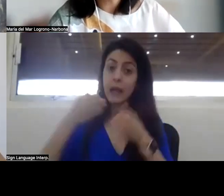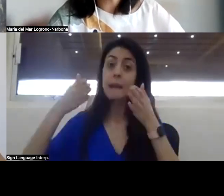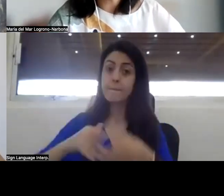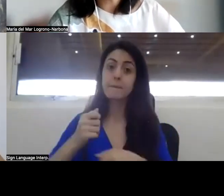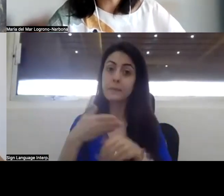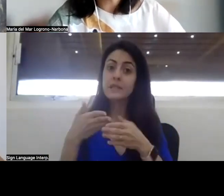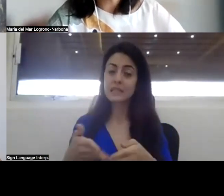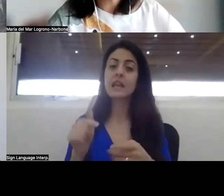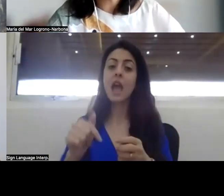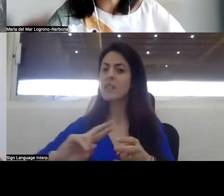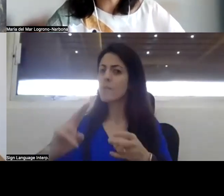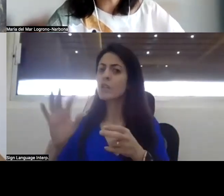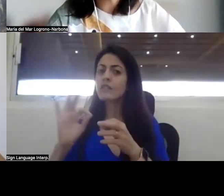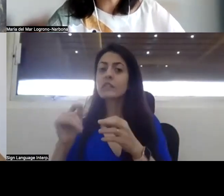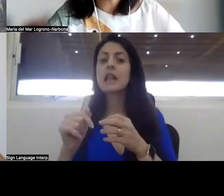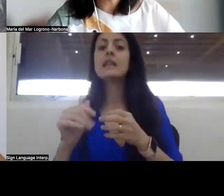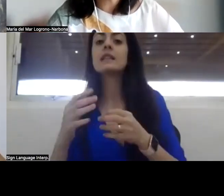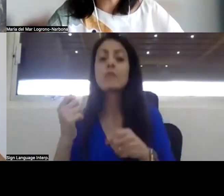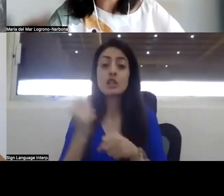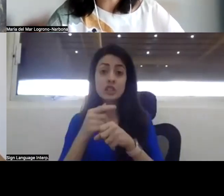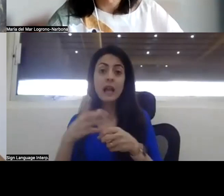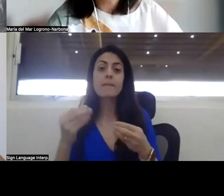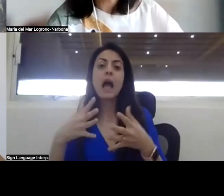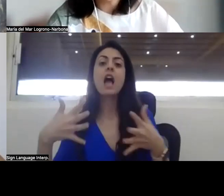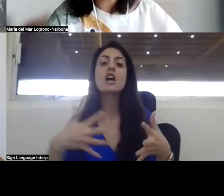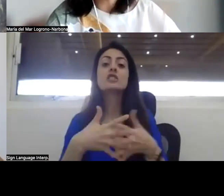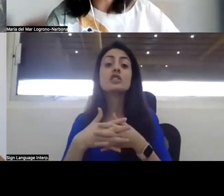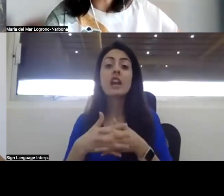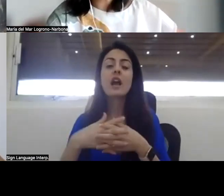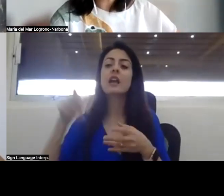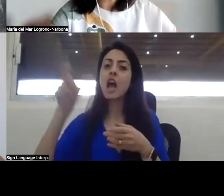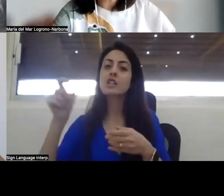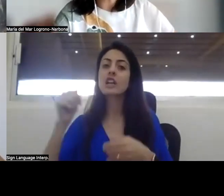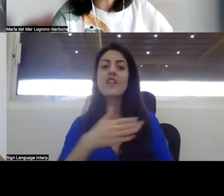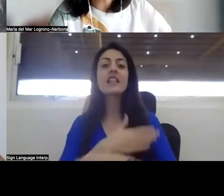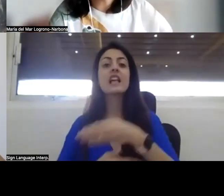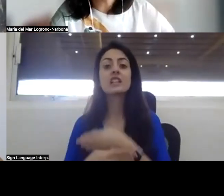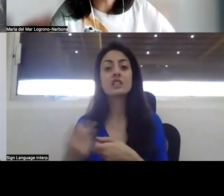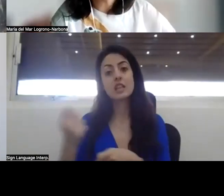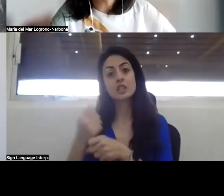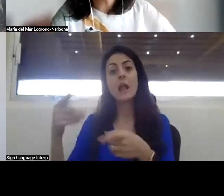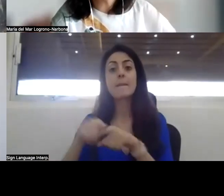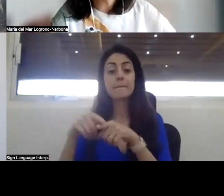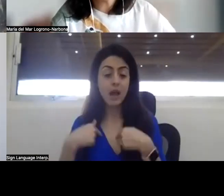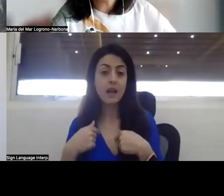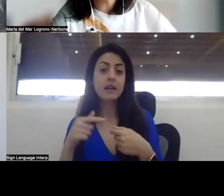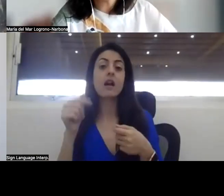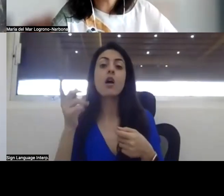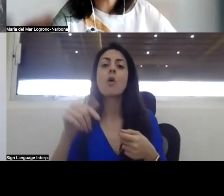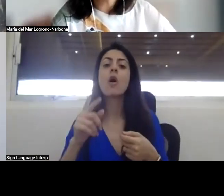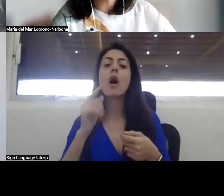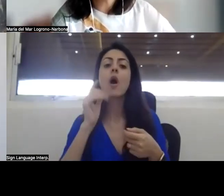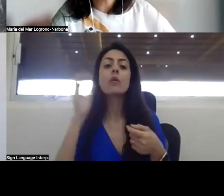say, only kind of a top-down agenda, which may be driven by benevolent agenda